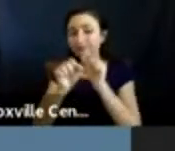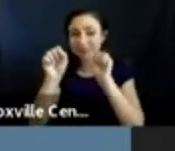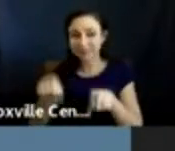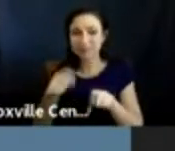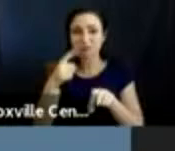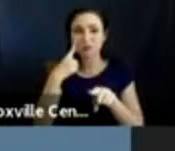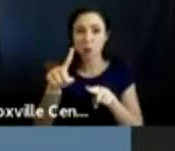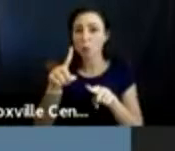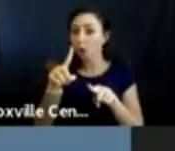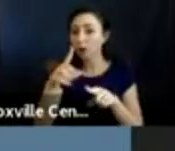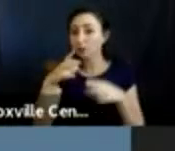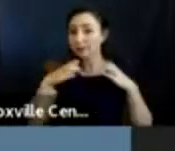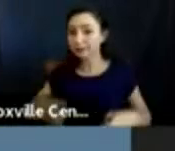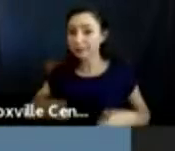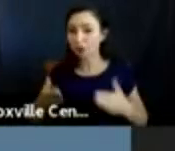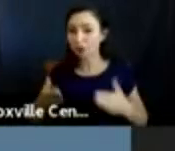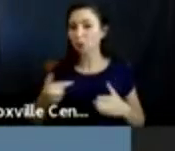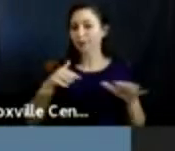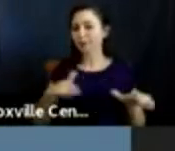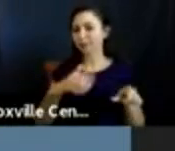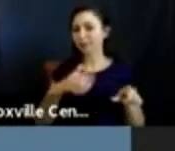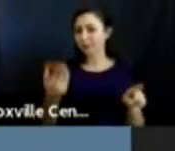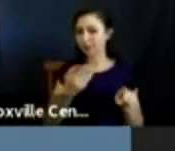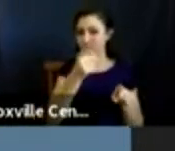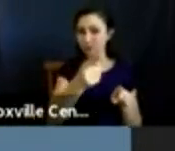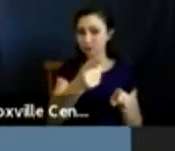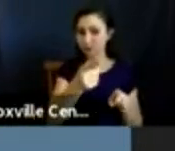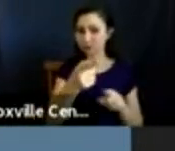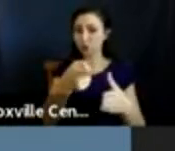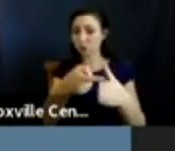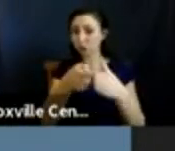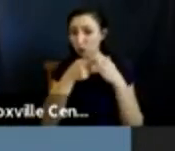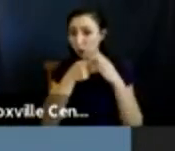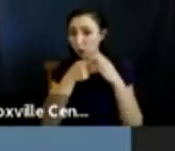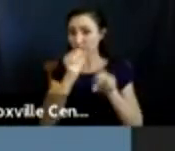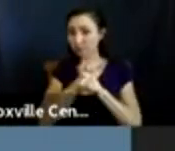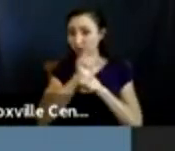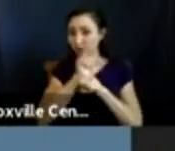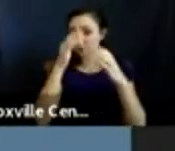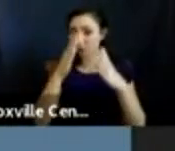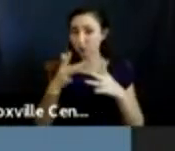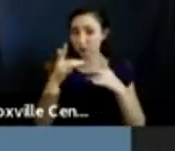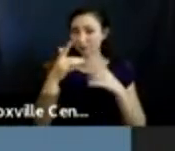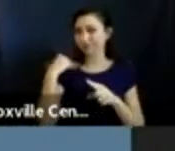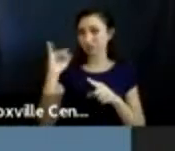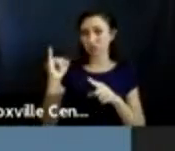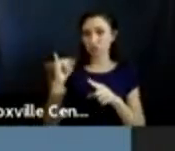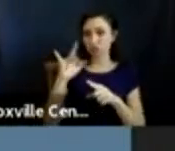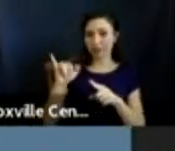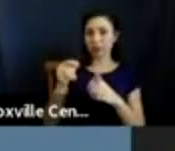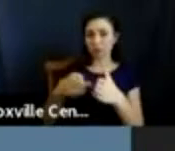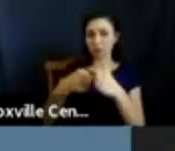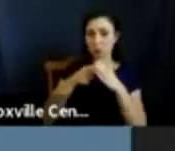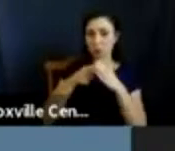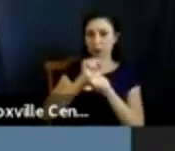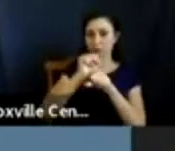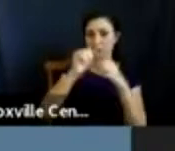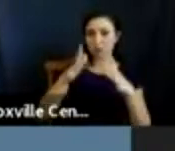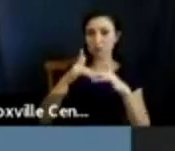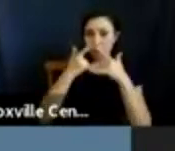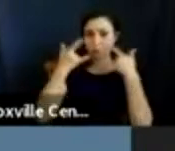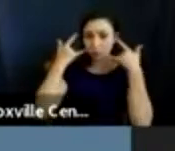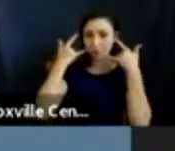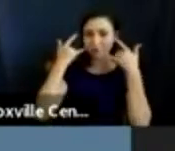is actually, so requiring employees to wear face coverings in July was actually below providing wipes and or